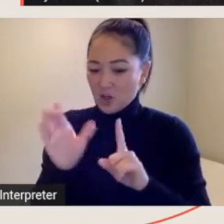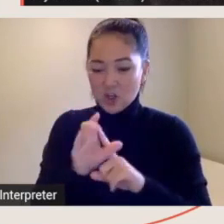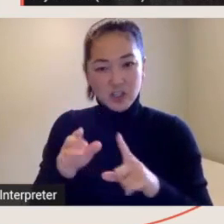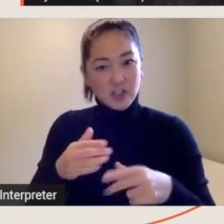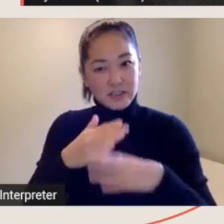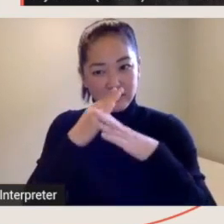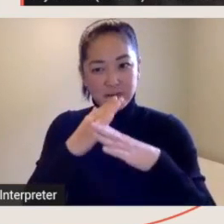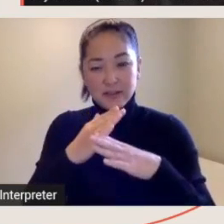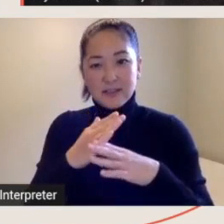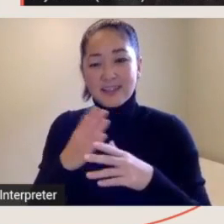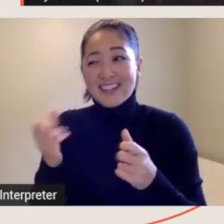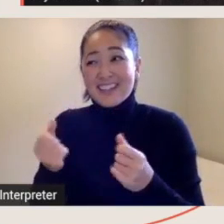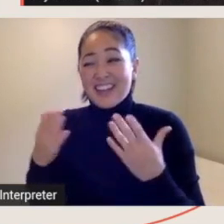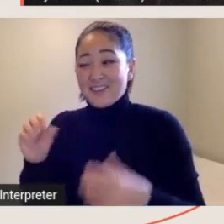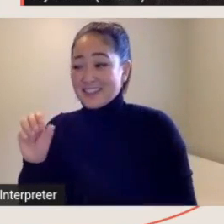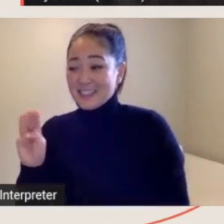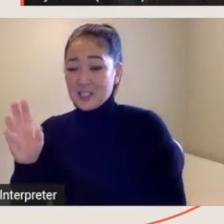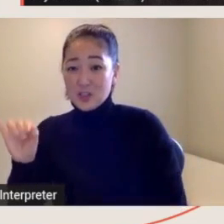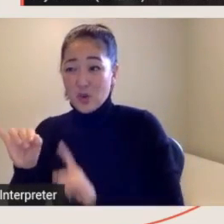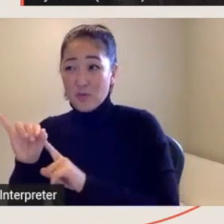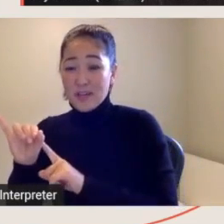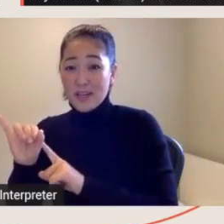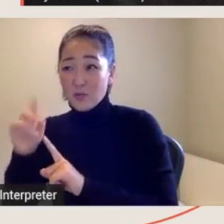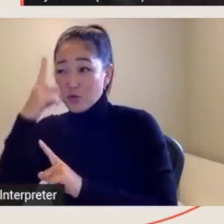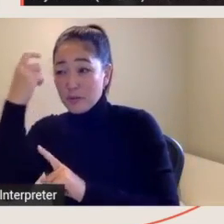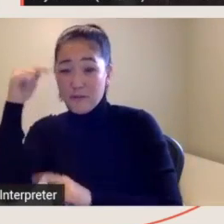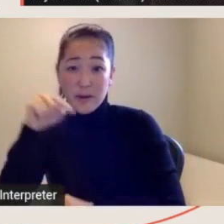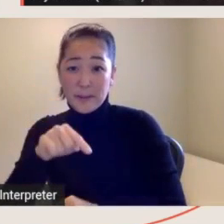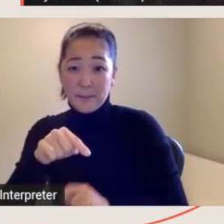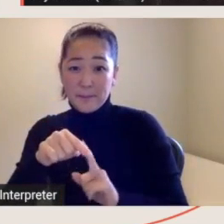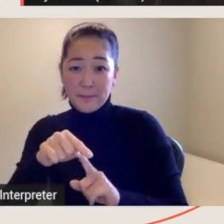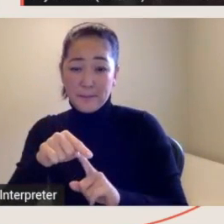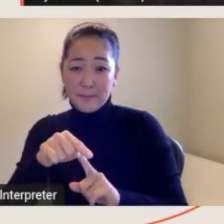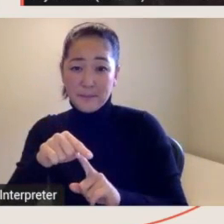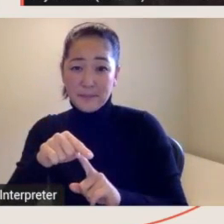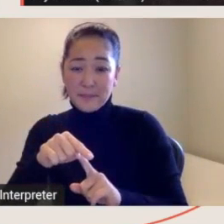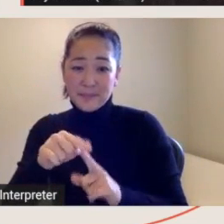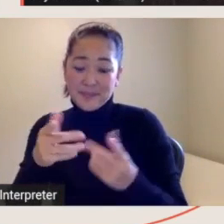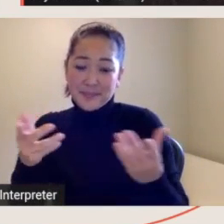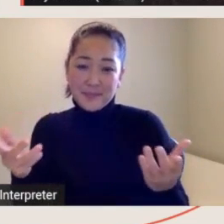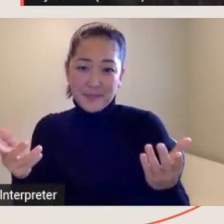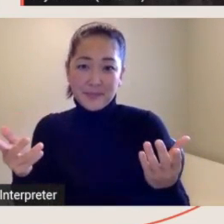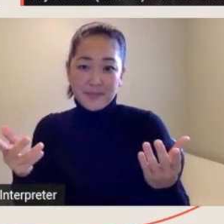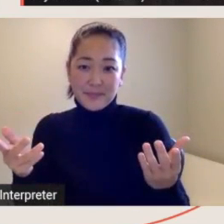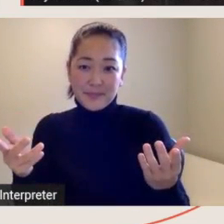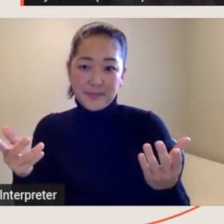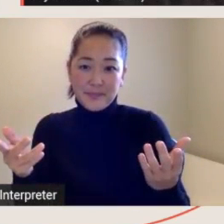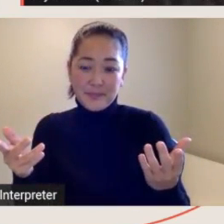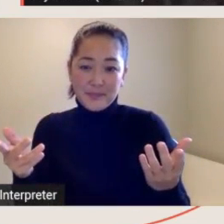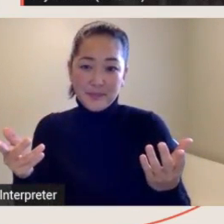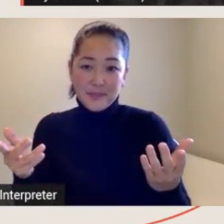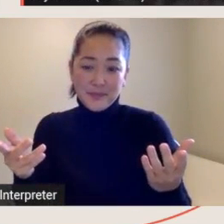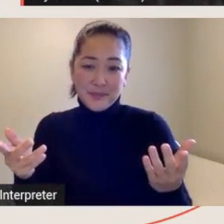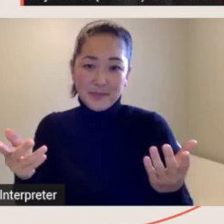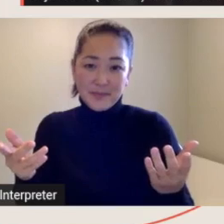that she's dreaming for, this is kind of where it is. And that put us